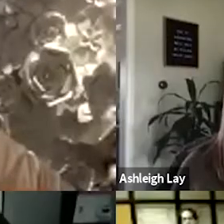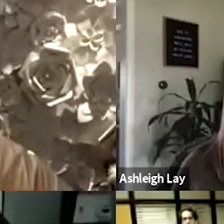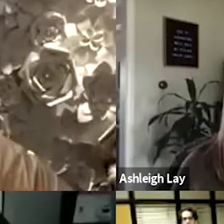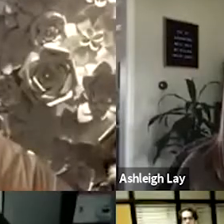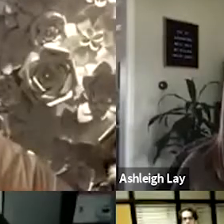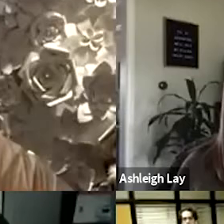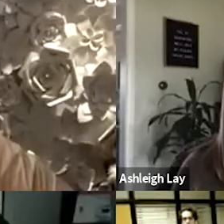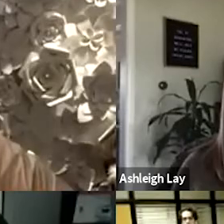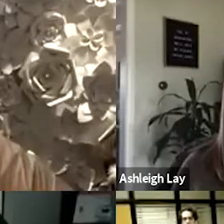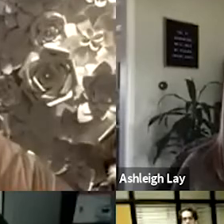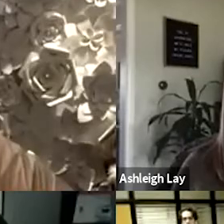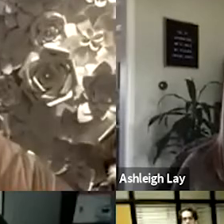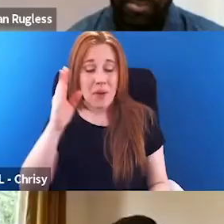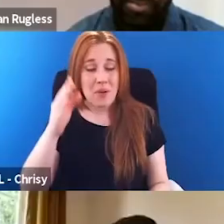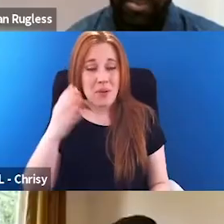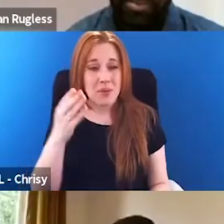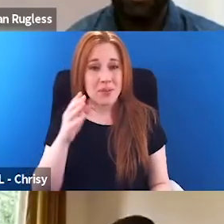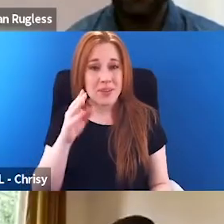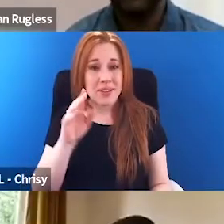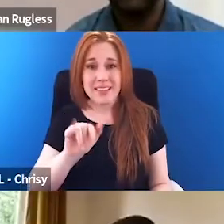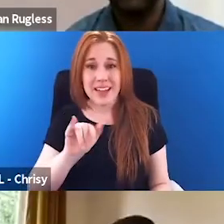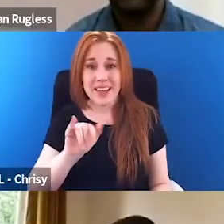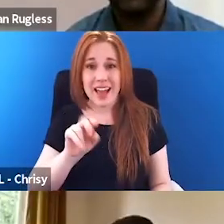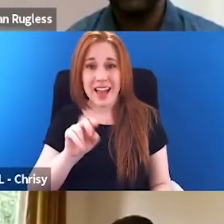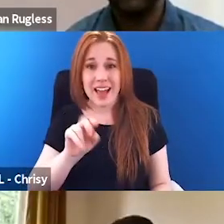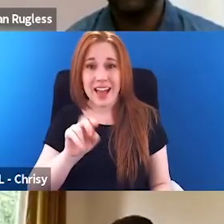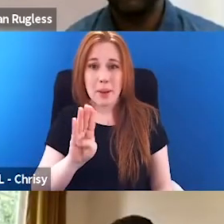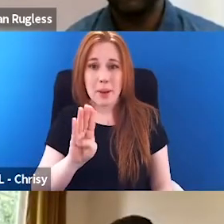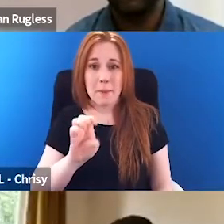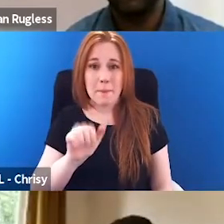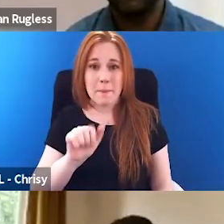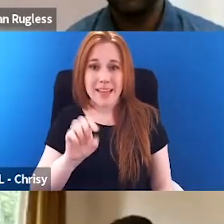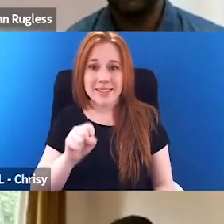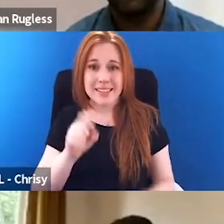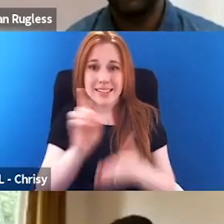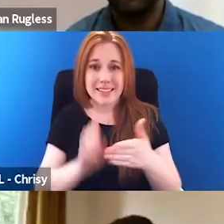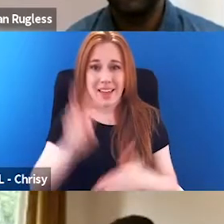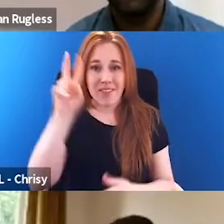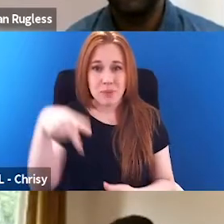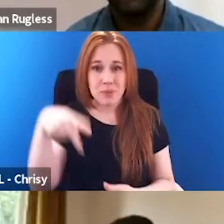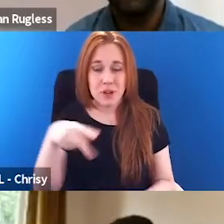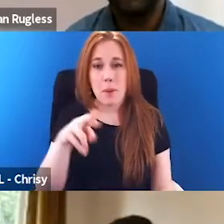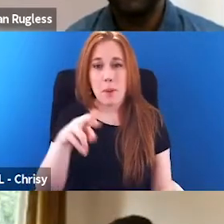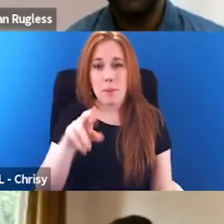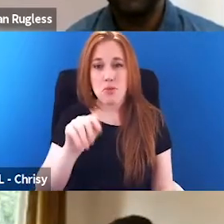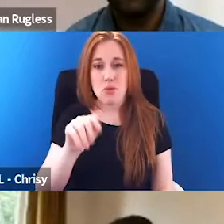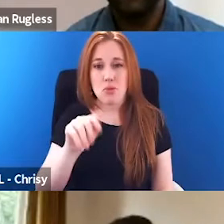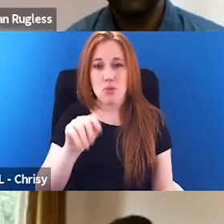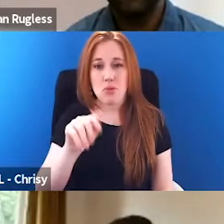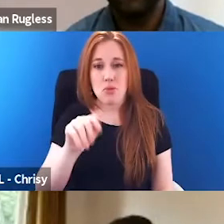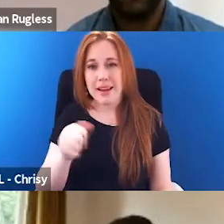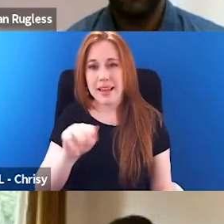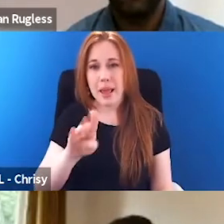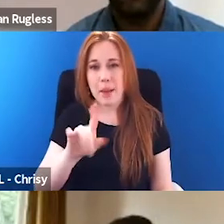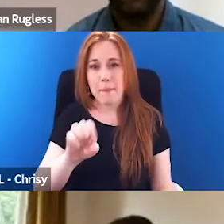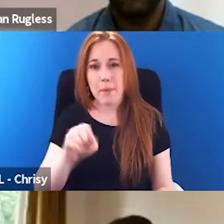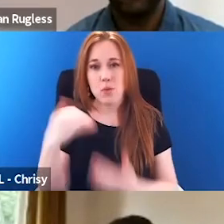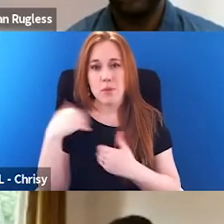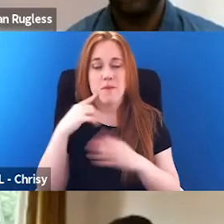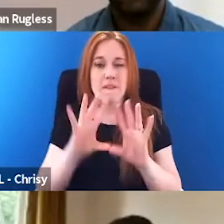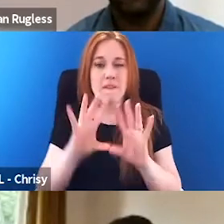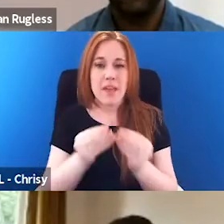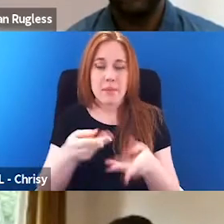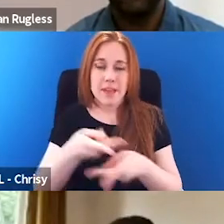Good afternoon, everyone. Tysonn Betts, Design Vice President at Procter Gamble, responsible for our family care and